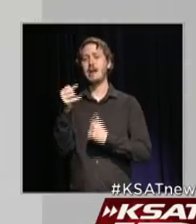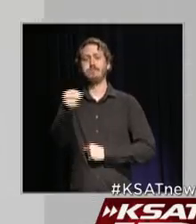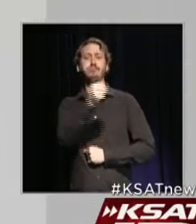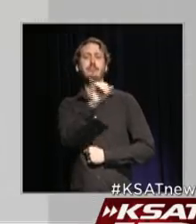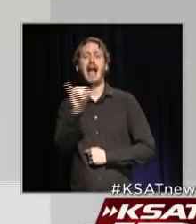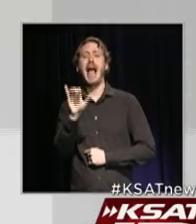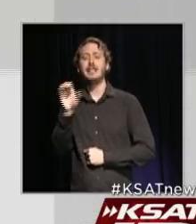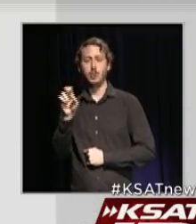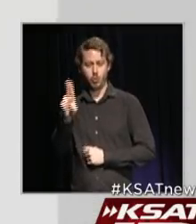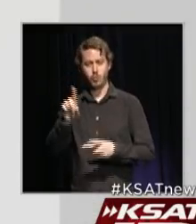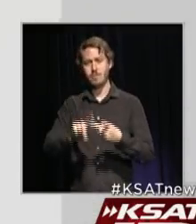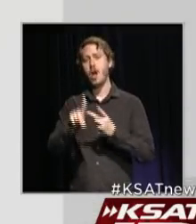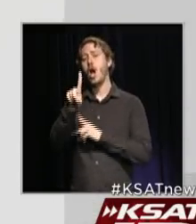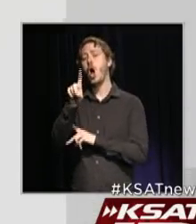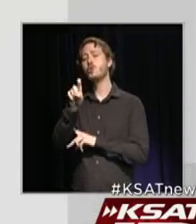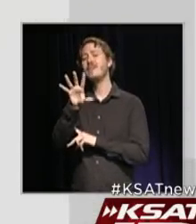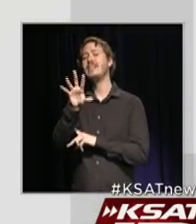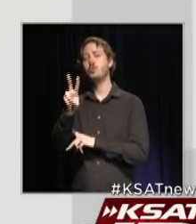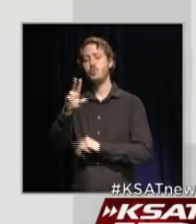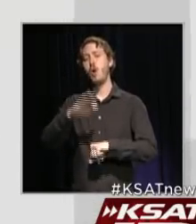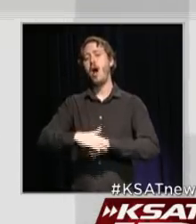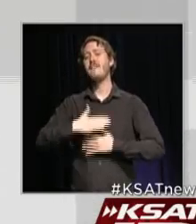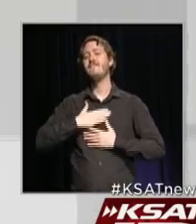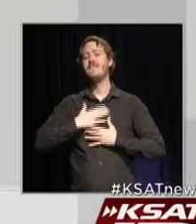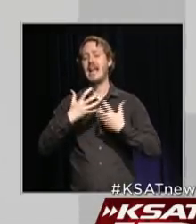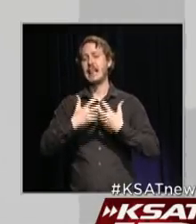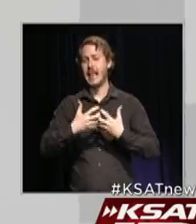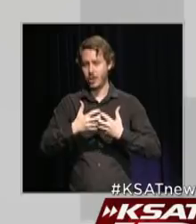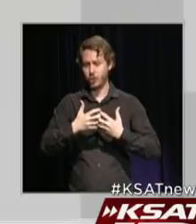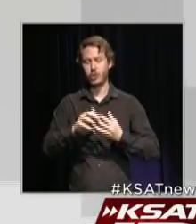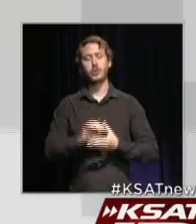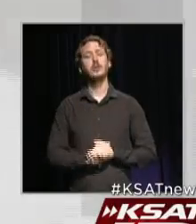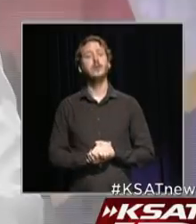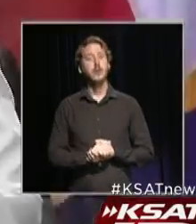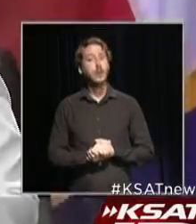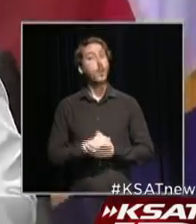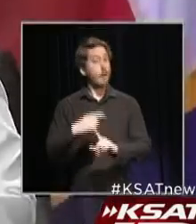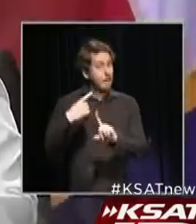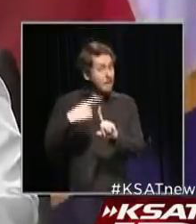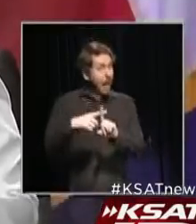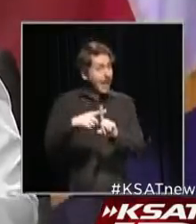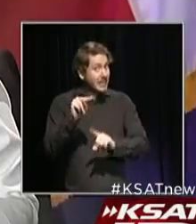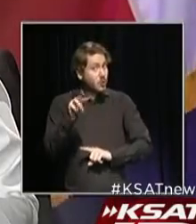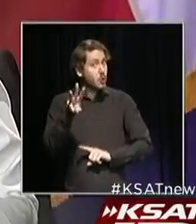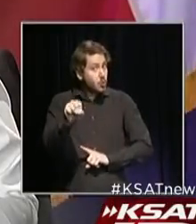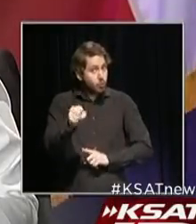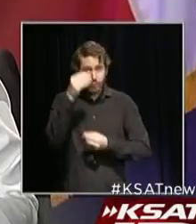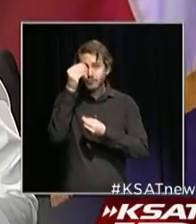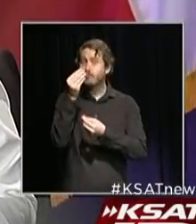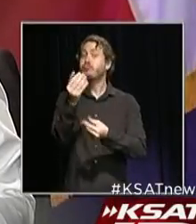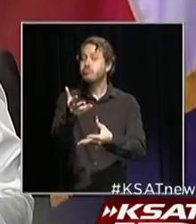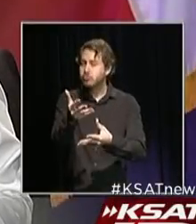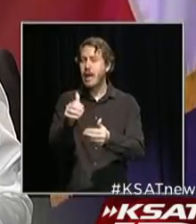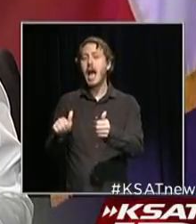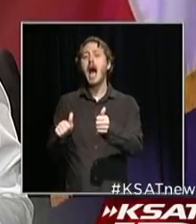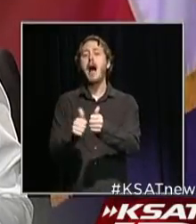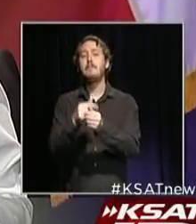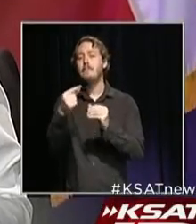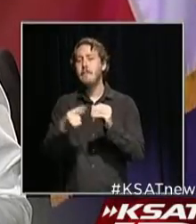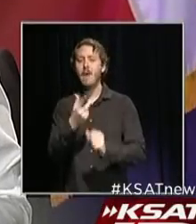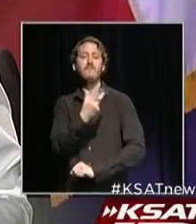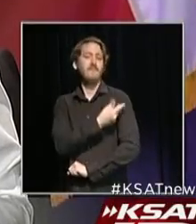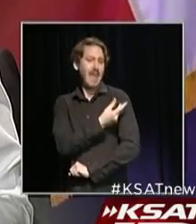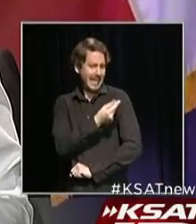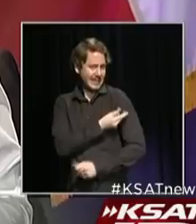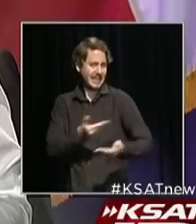and 152 are on ventilators. So here's some positive news to report, an update on vaccines in Bexar